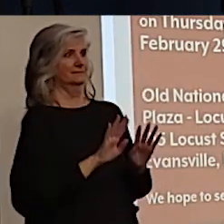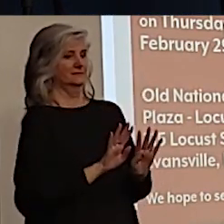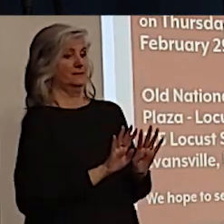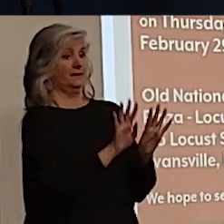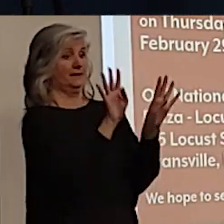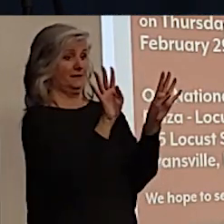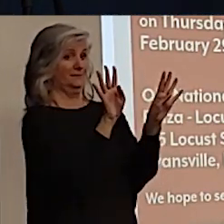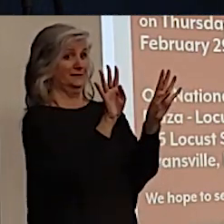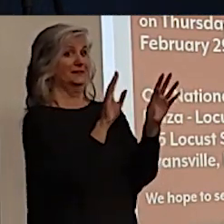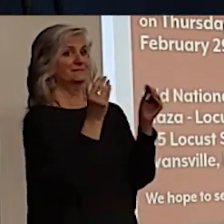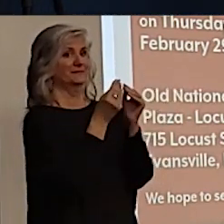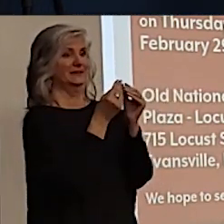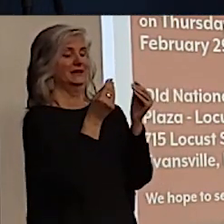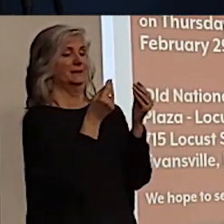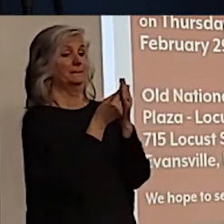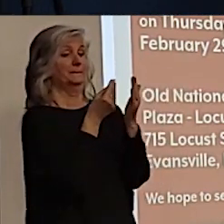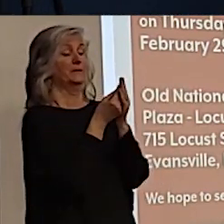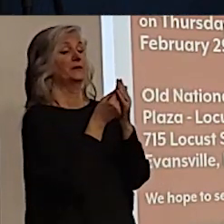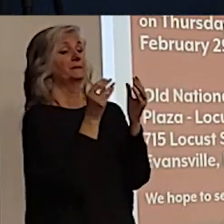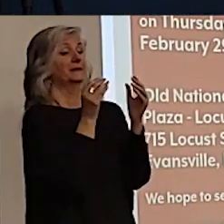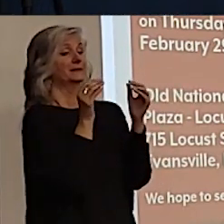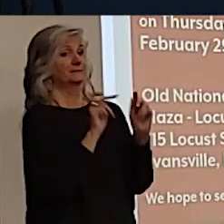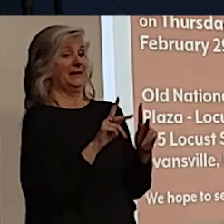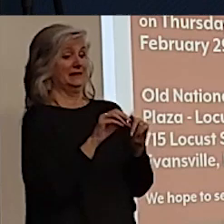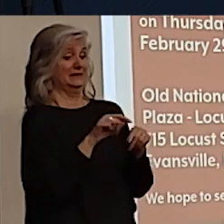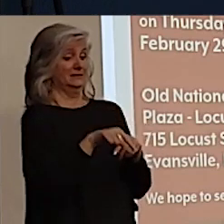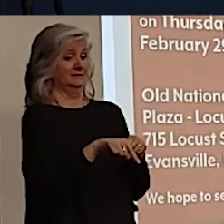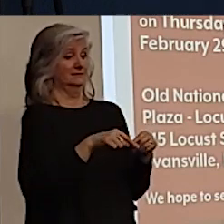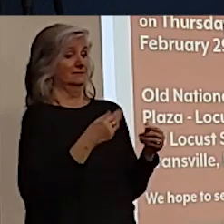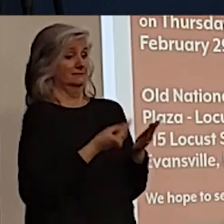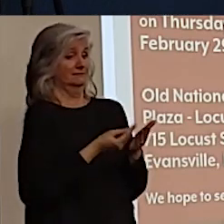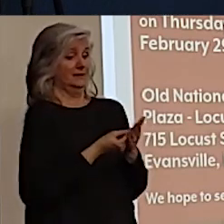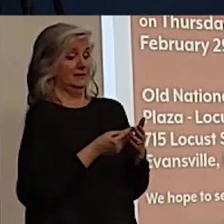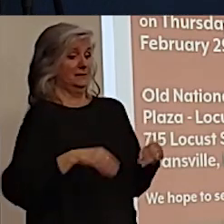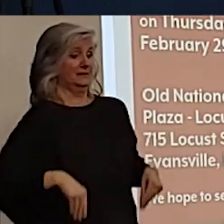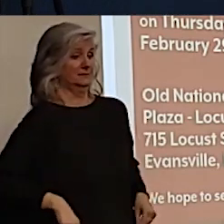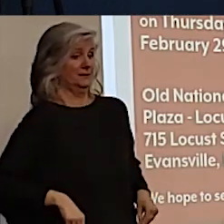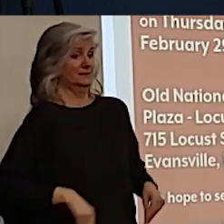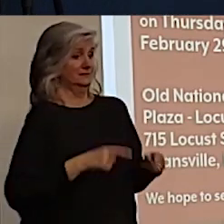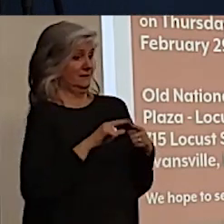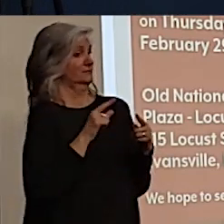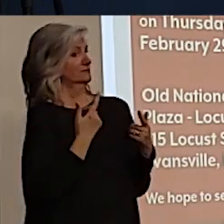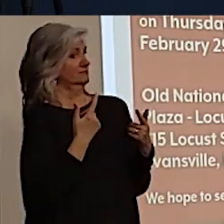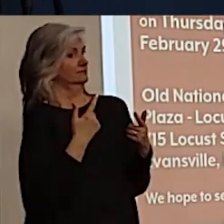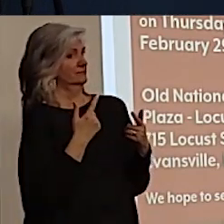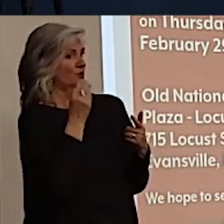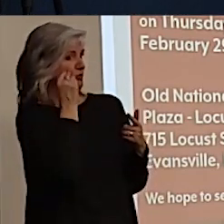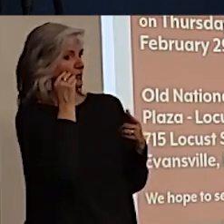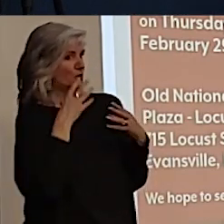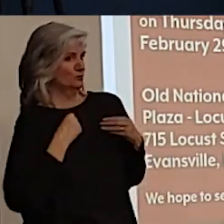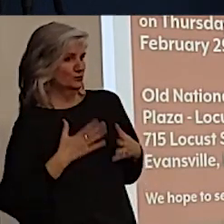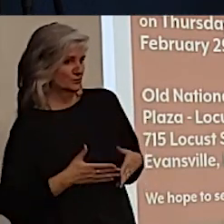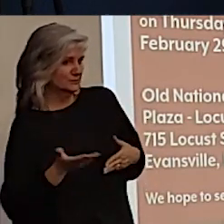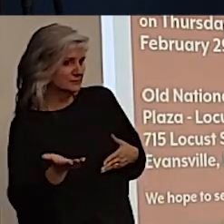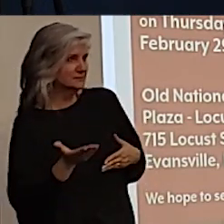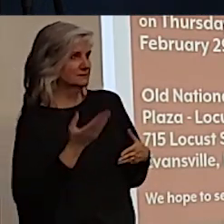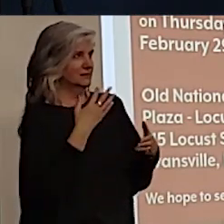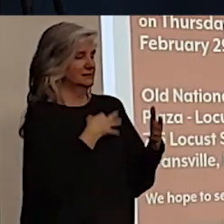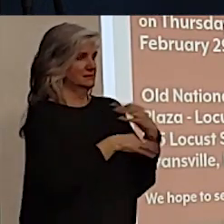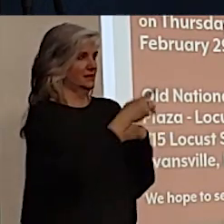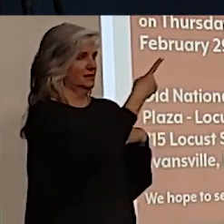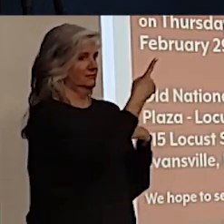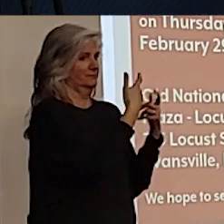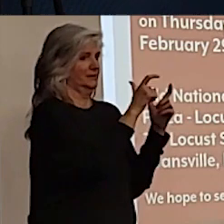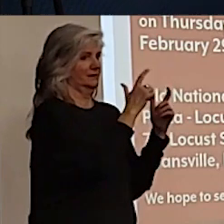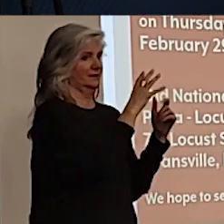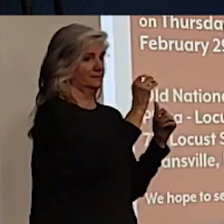money back in the pockets of working people that they can spend to improve their lives and improve their economy, instead of sending it to CenterPoint. That